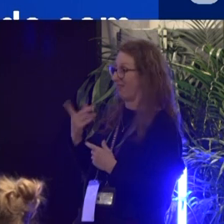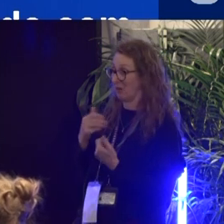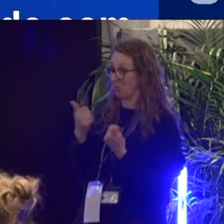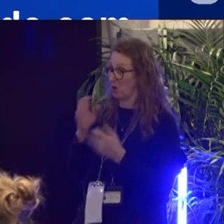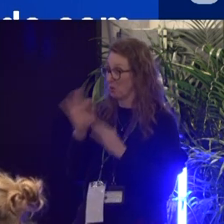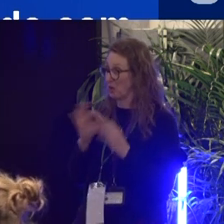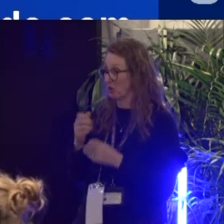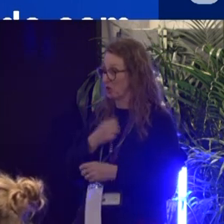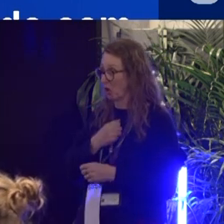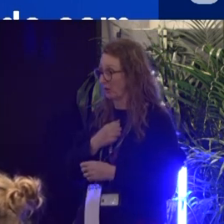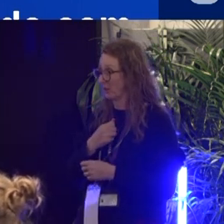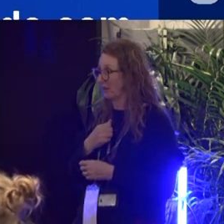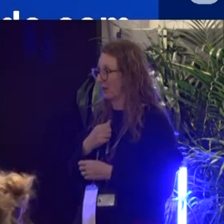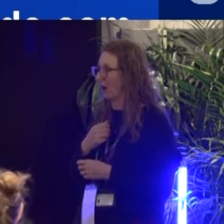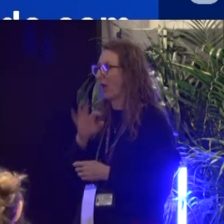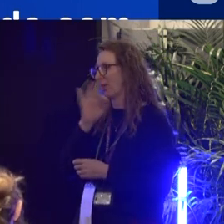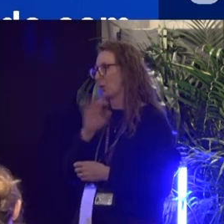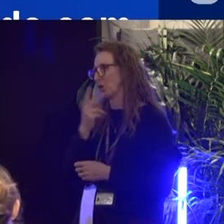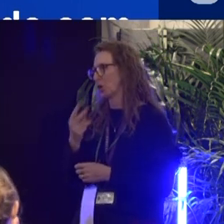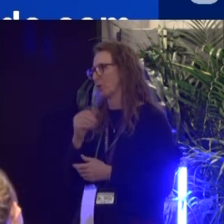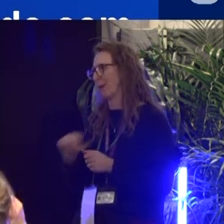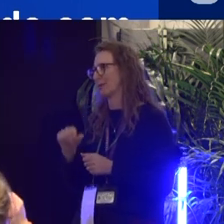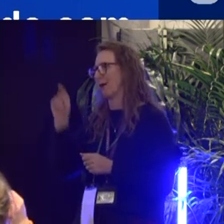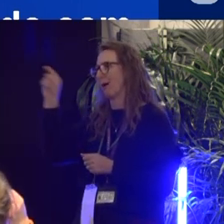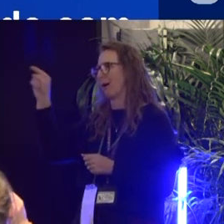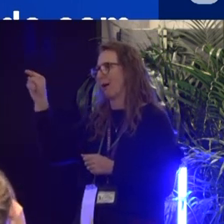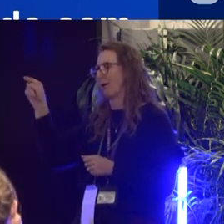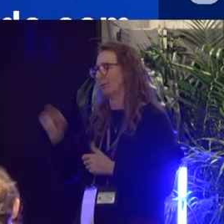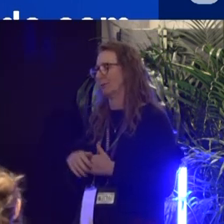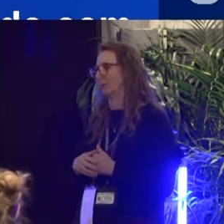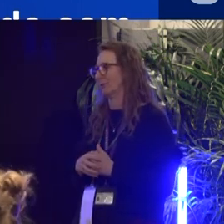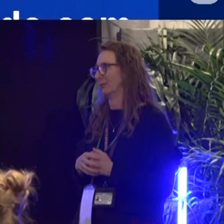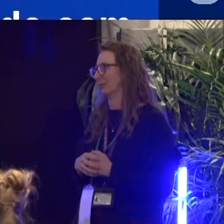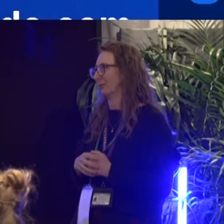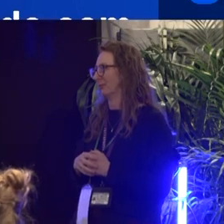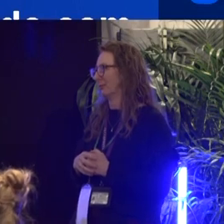I think question two is better. You think question two is better?